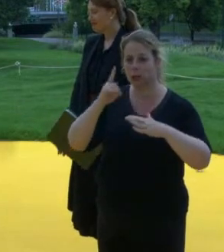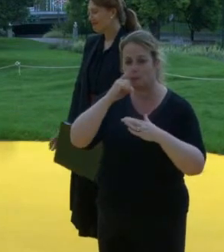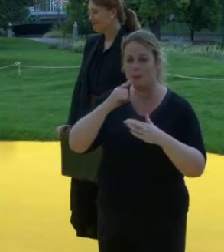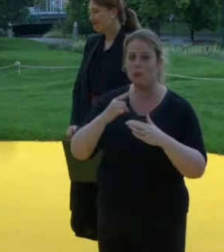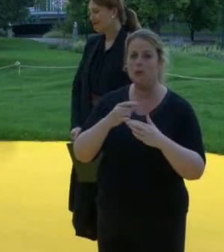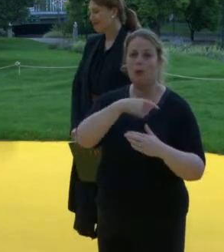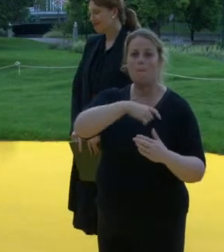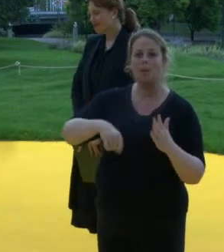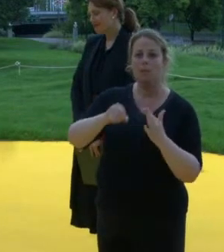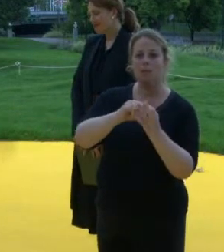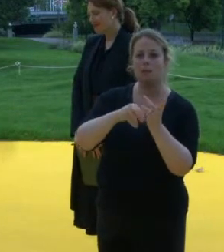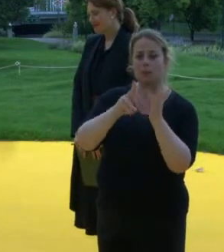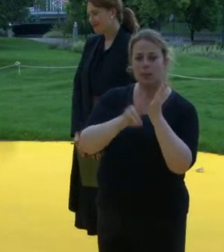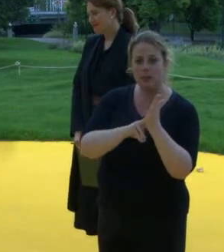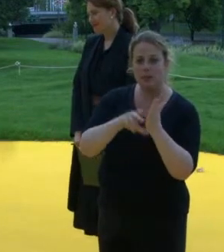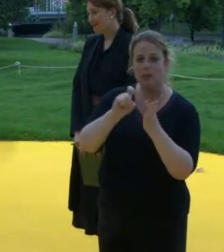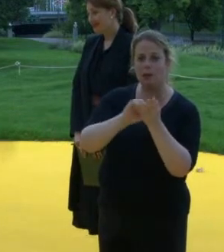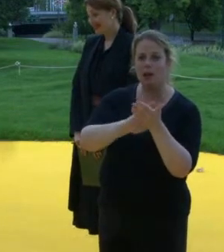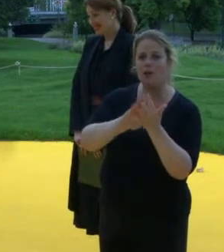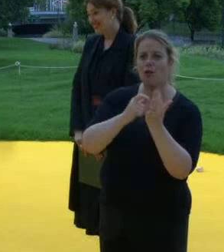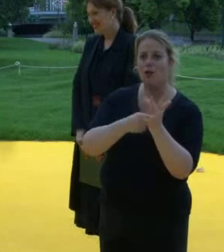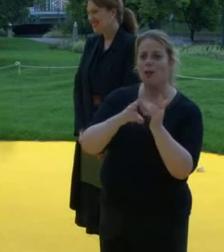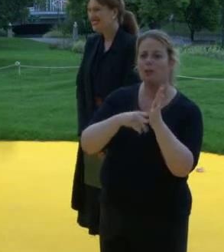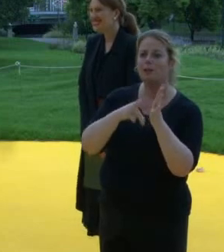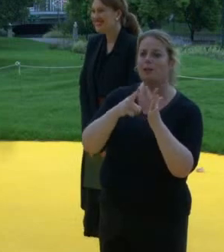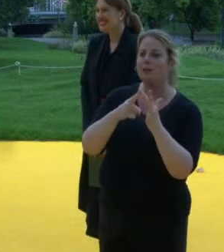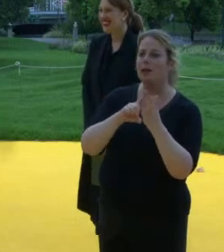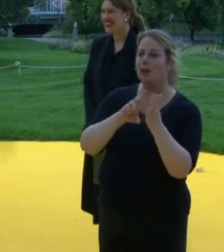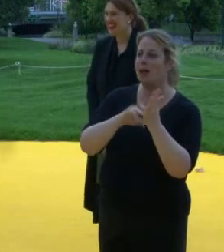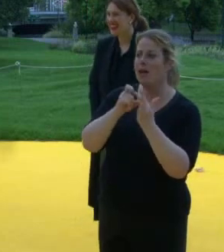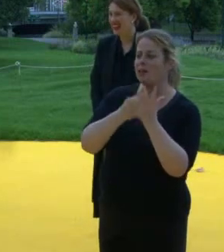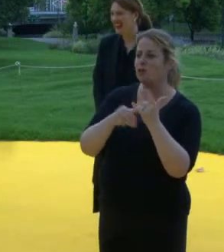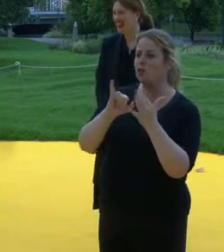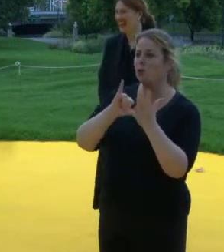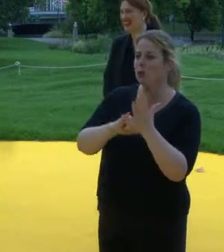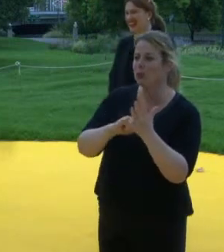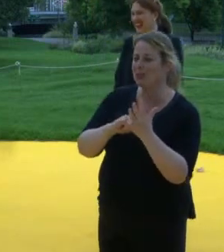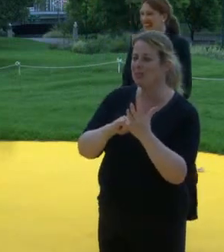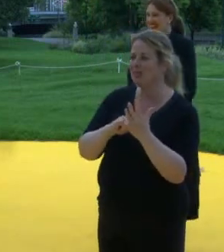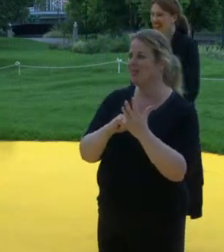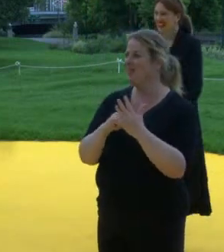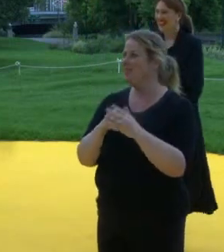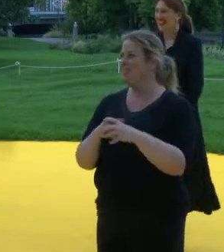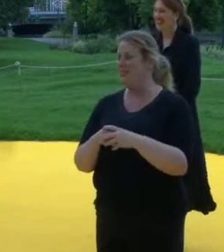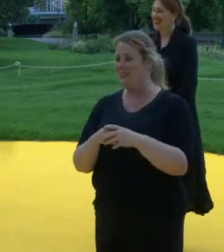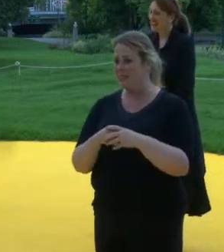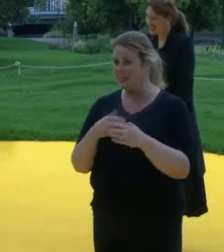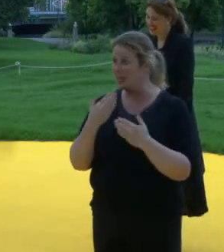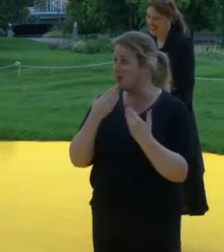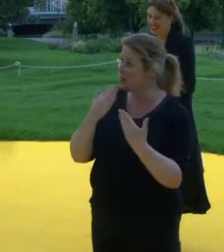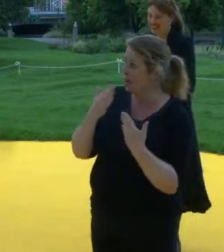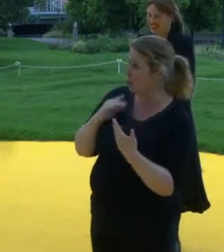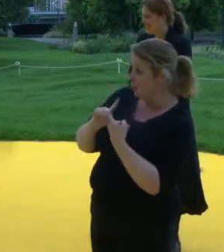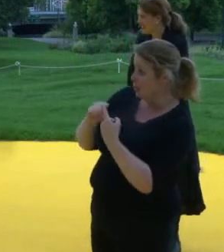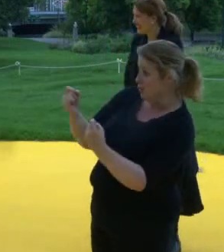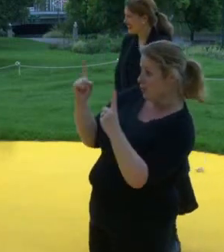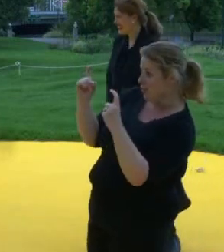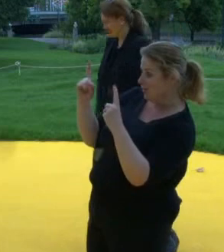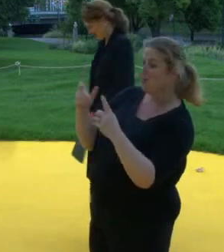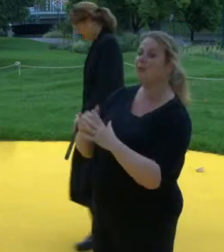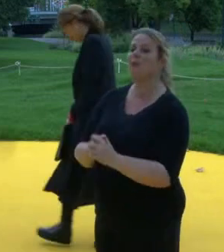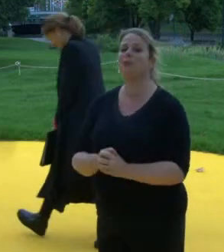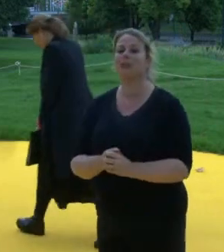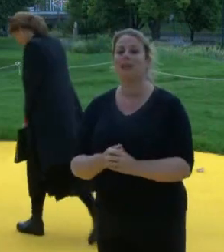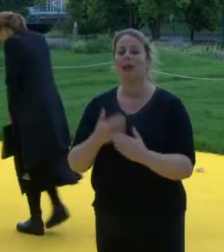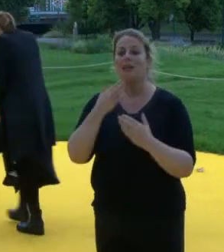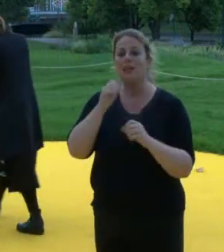Catherine Andrews, the Wheeler Centre, Kenneth Hain QC, fangirling, and other honoured guests, including the brilliant